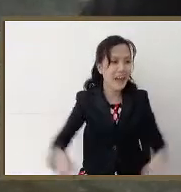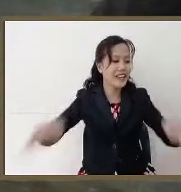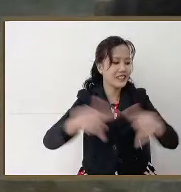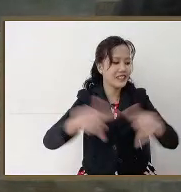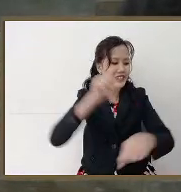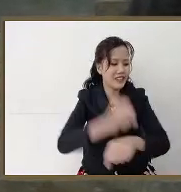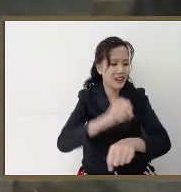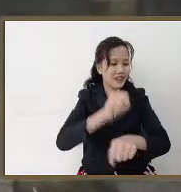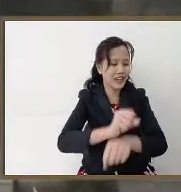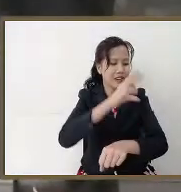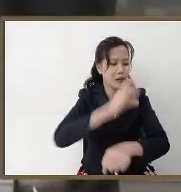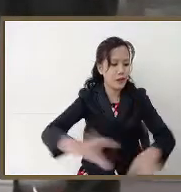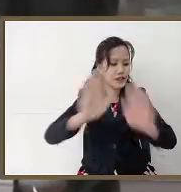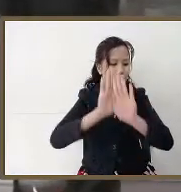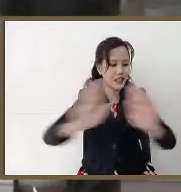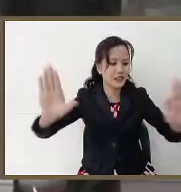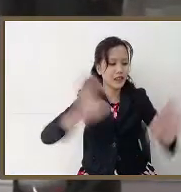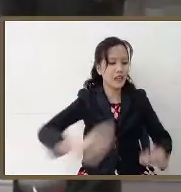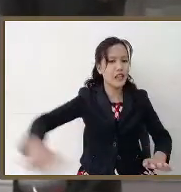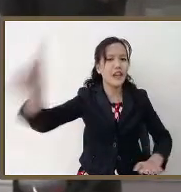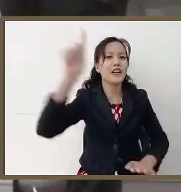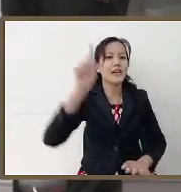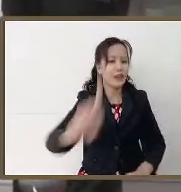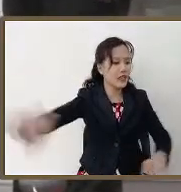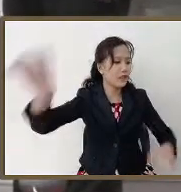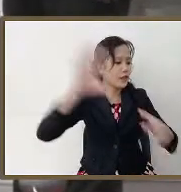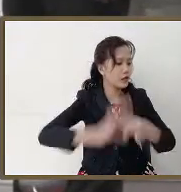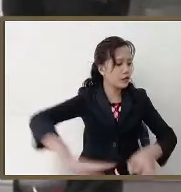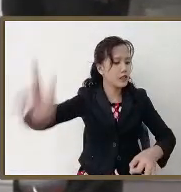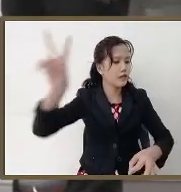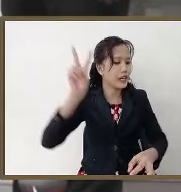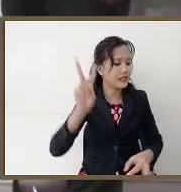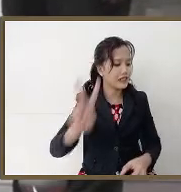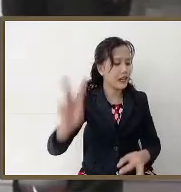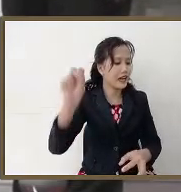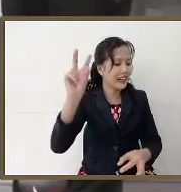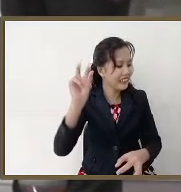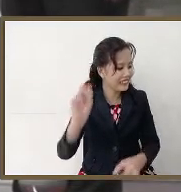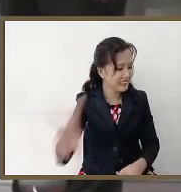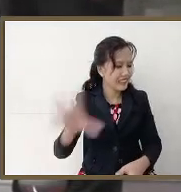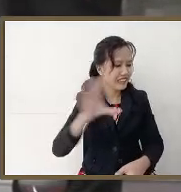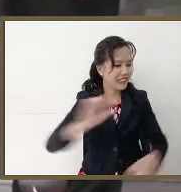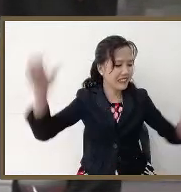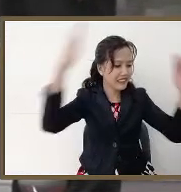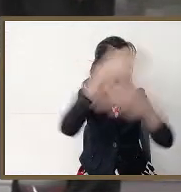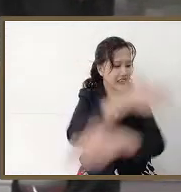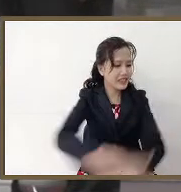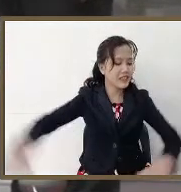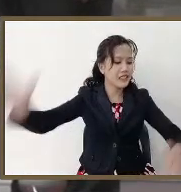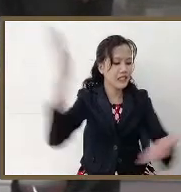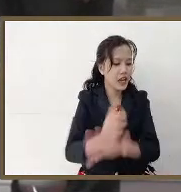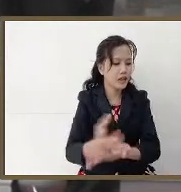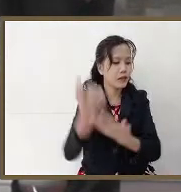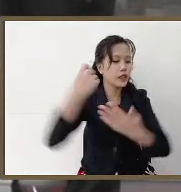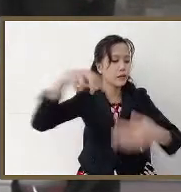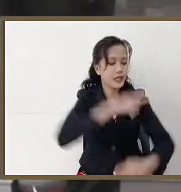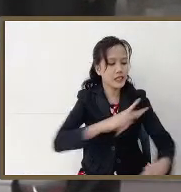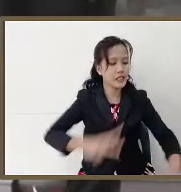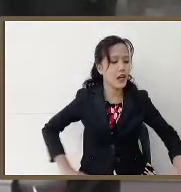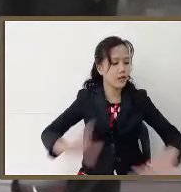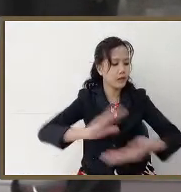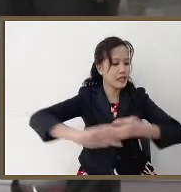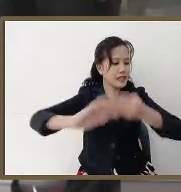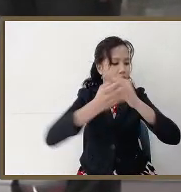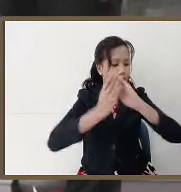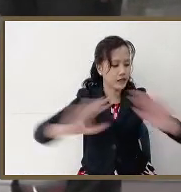the precious stones that the walls rest on are 12 of different kinds. And the night will cease, for the Prince